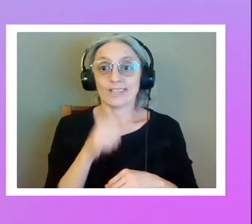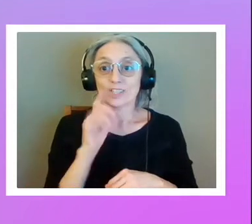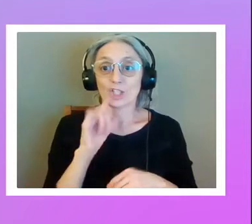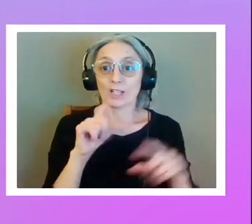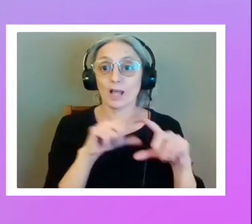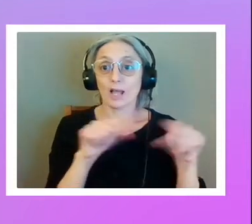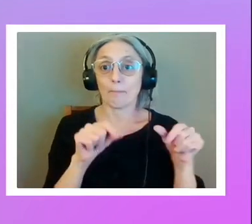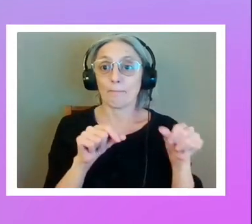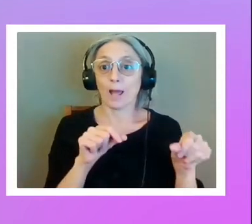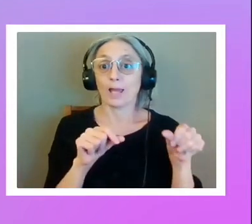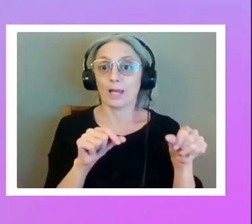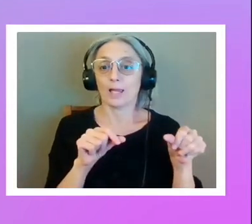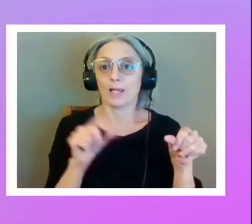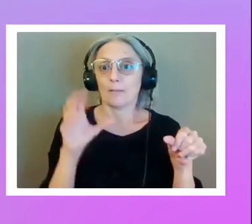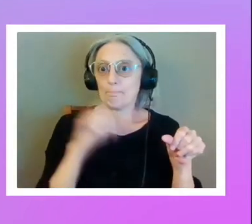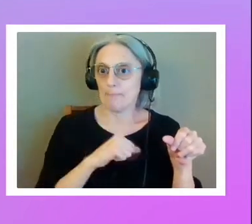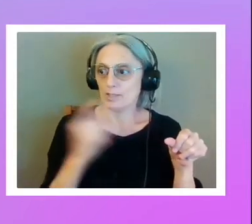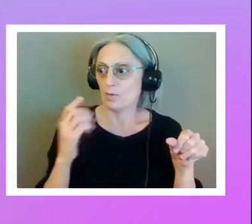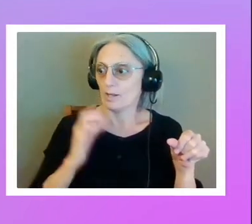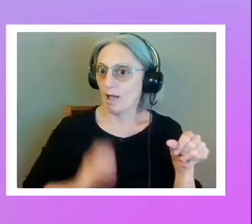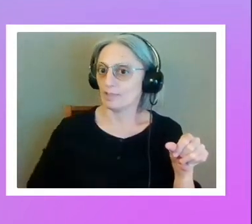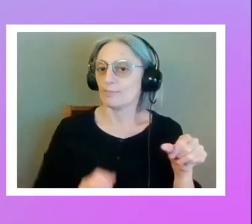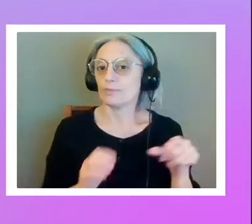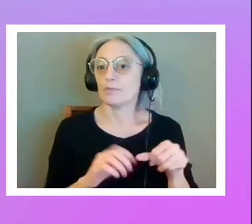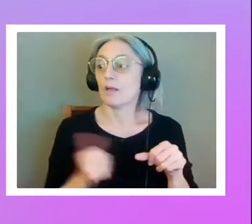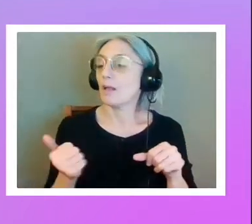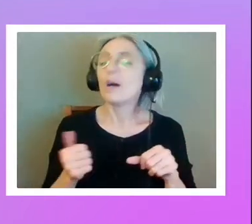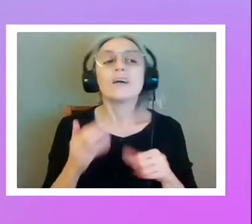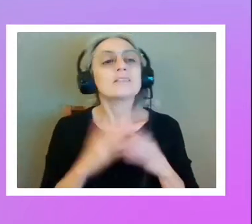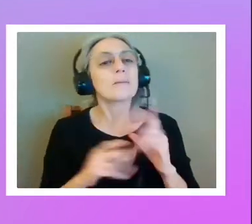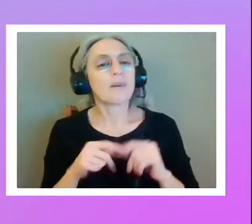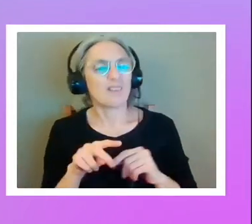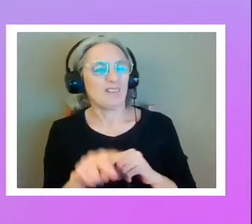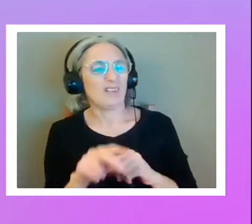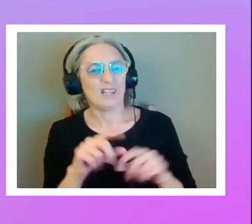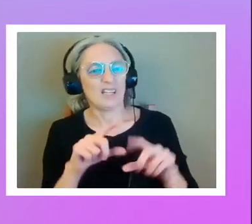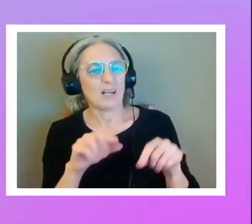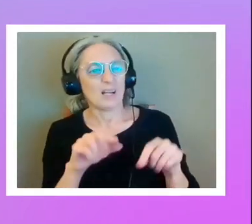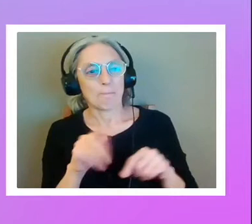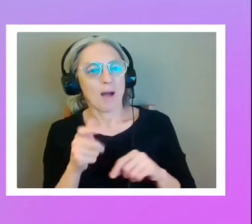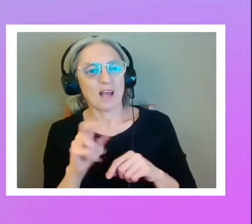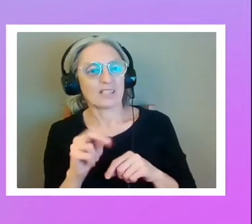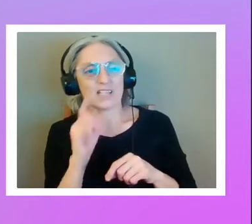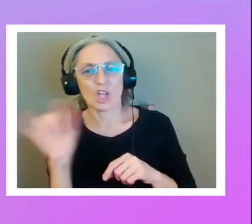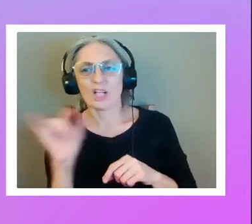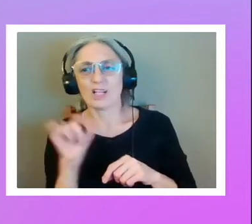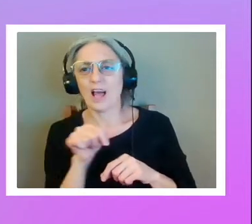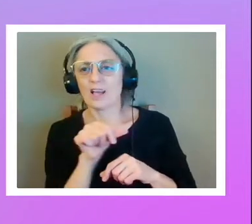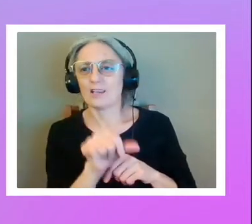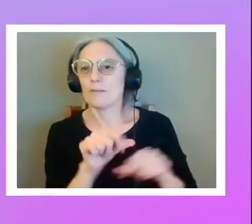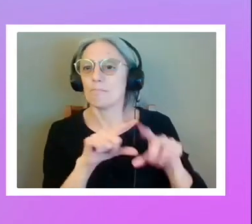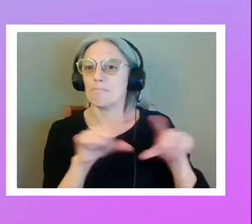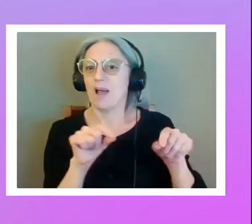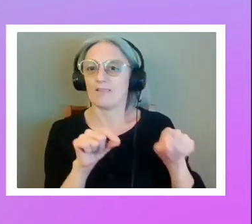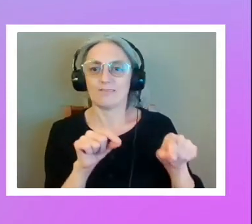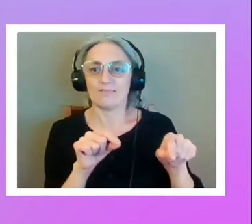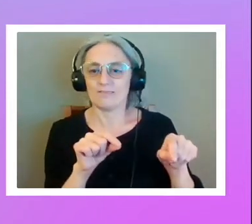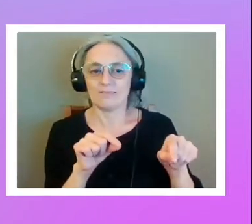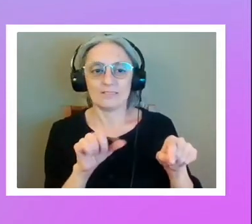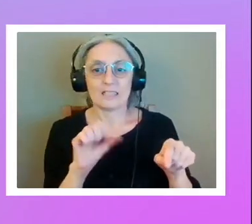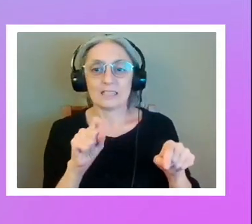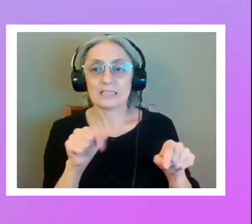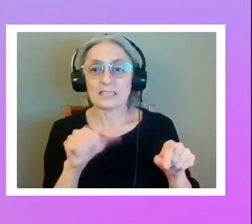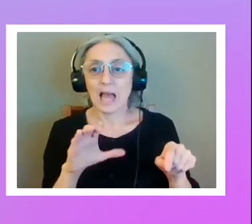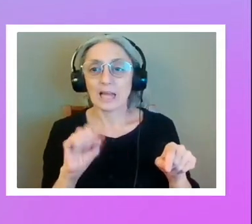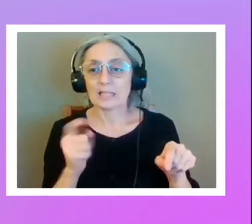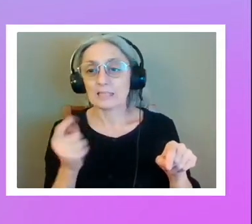else? Yeah, some folks are saying doesn't even look like a button or Doesn't even look like a button. clickable. Static text, just